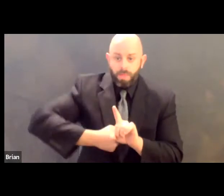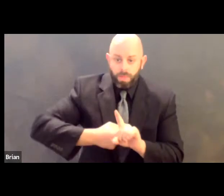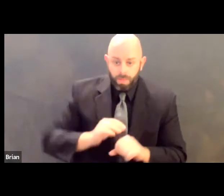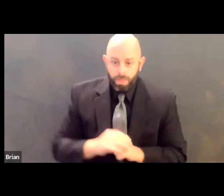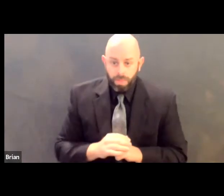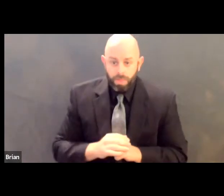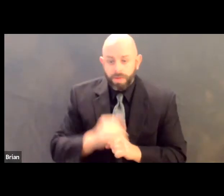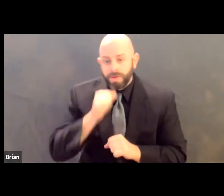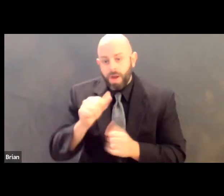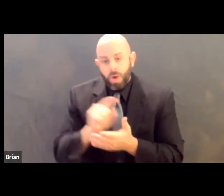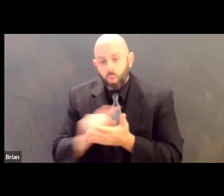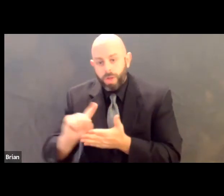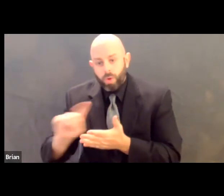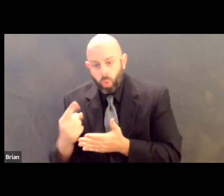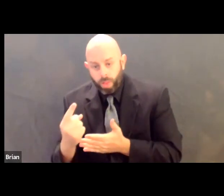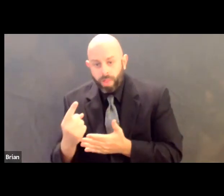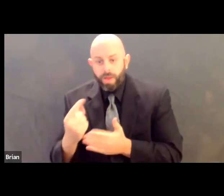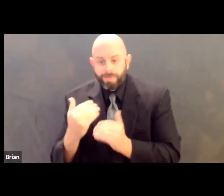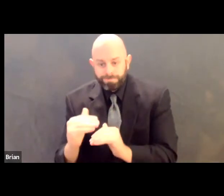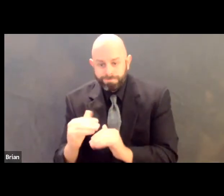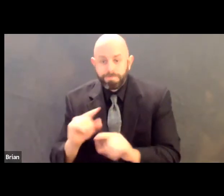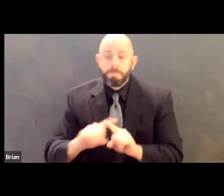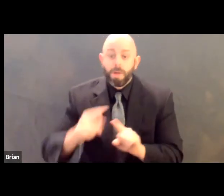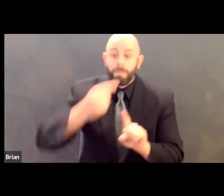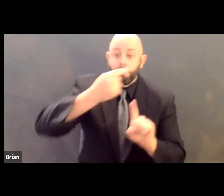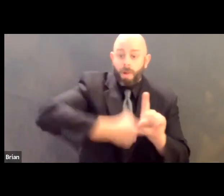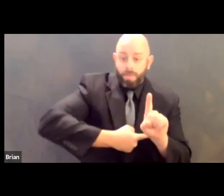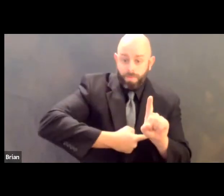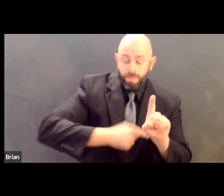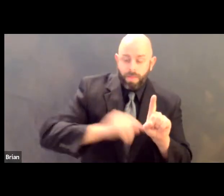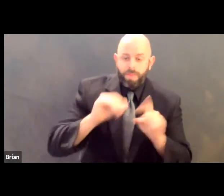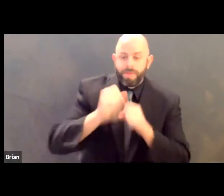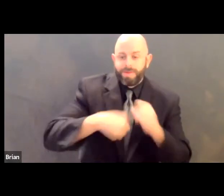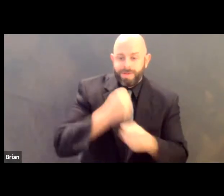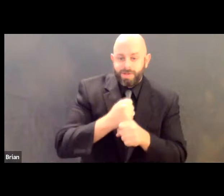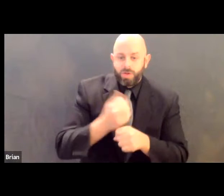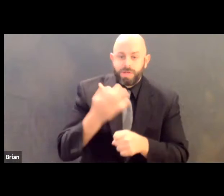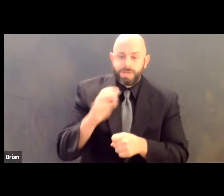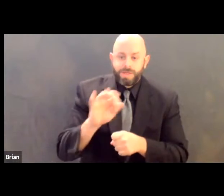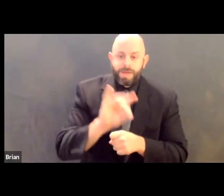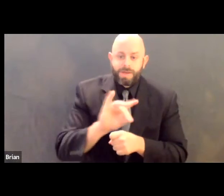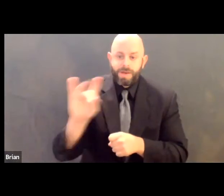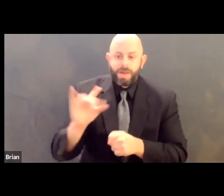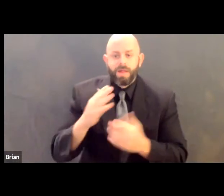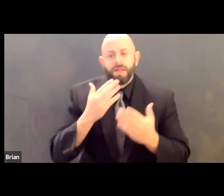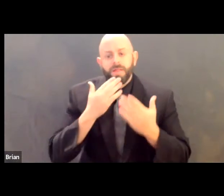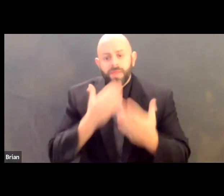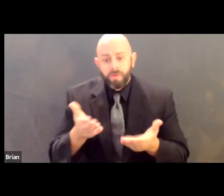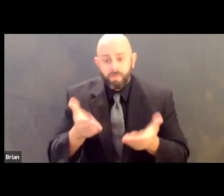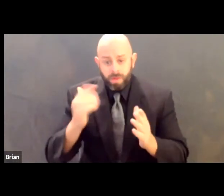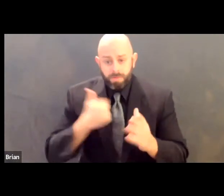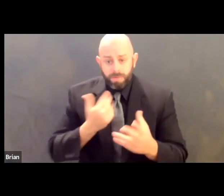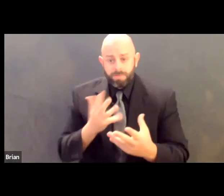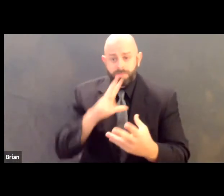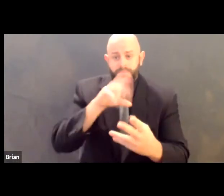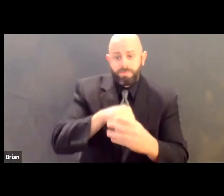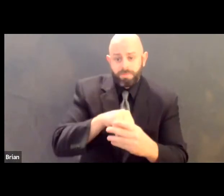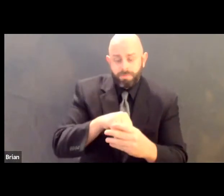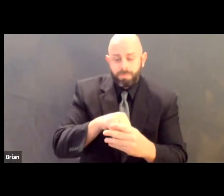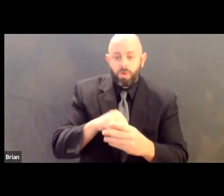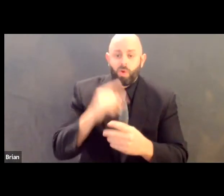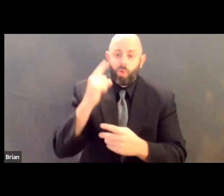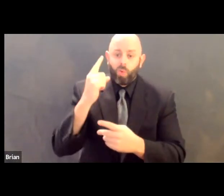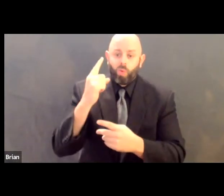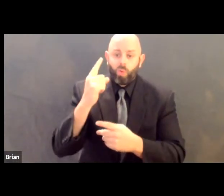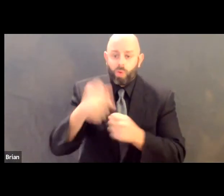a week, but a month. And that was in 1988. So thank you for letting me be a part of your